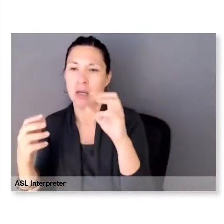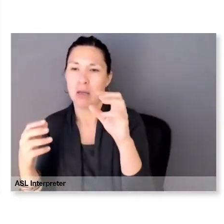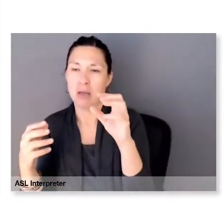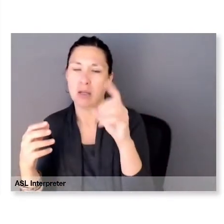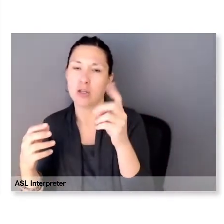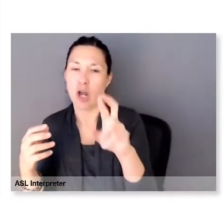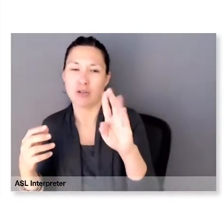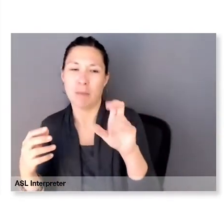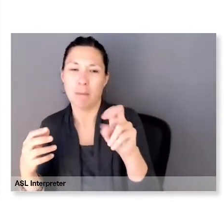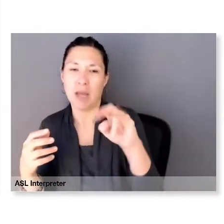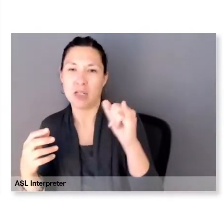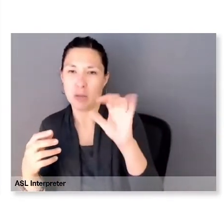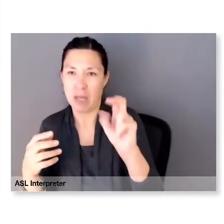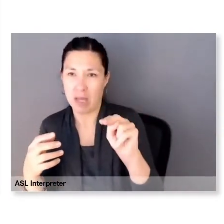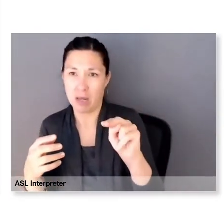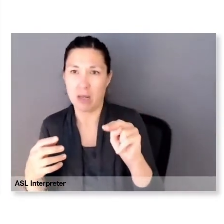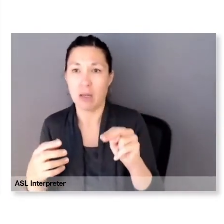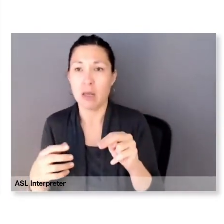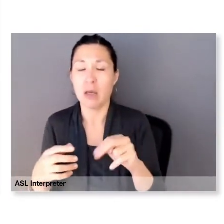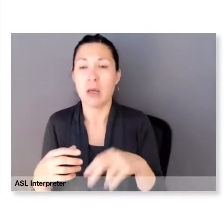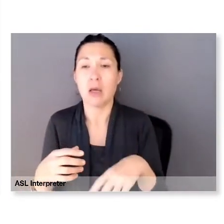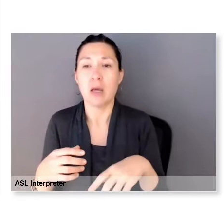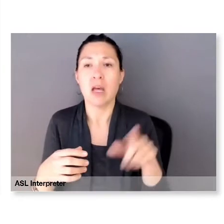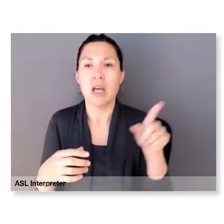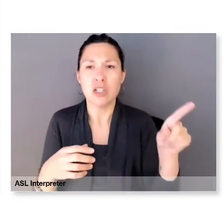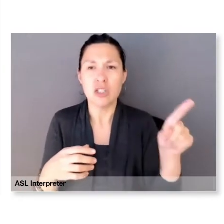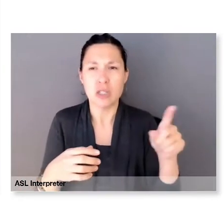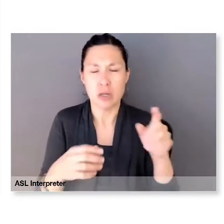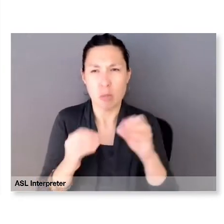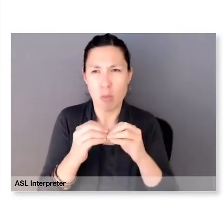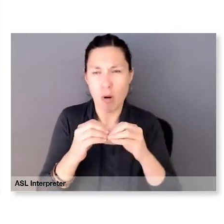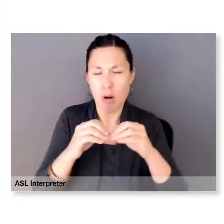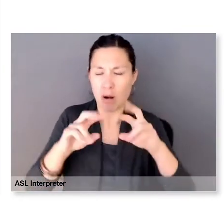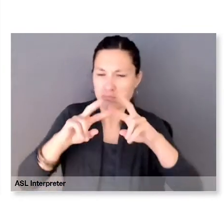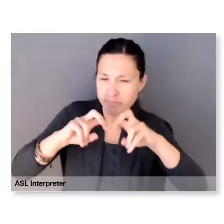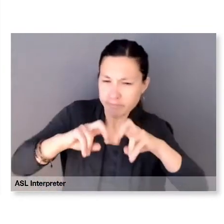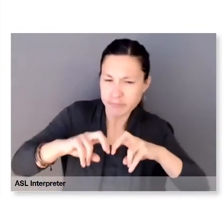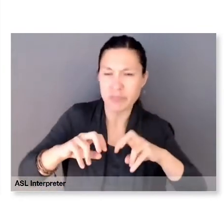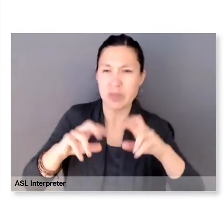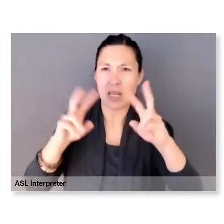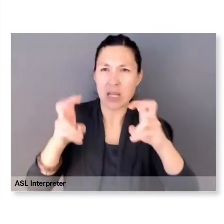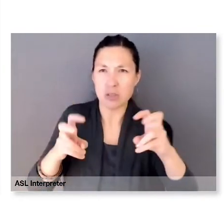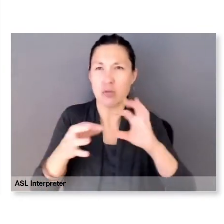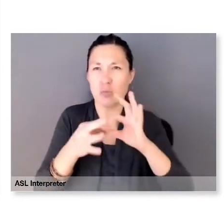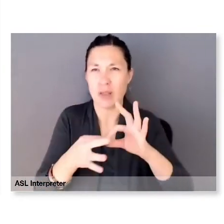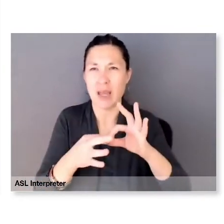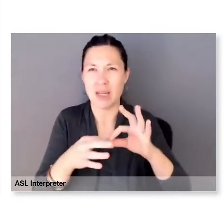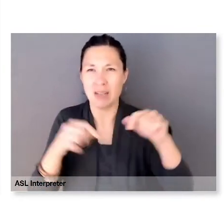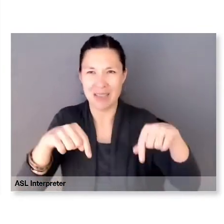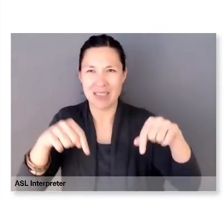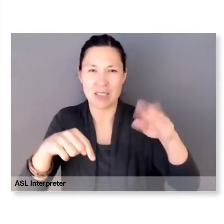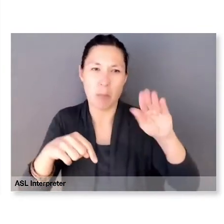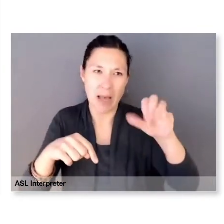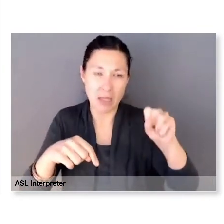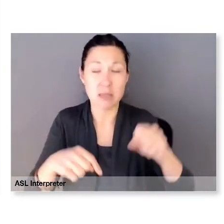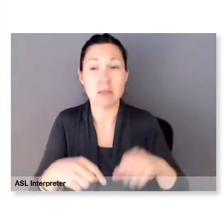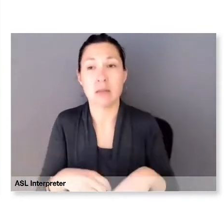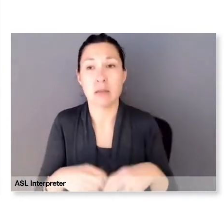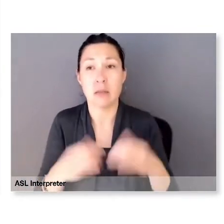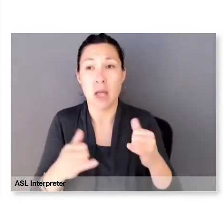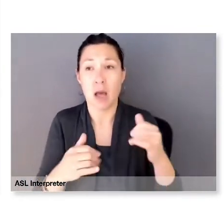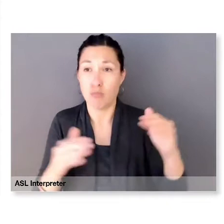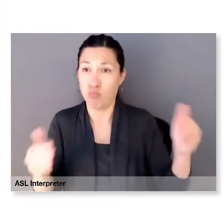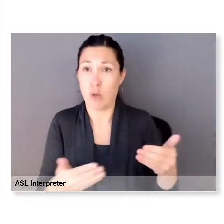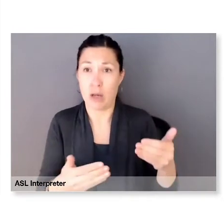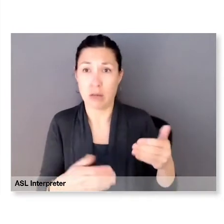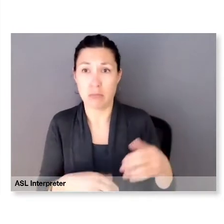same time, bringing that kind of critical lens around issues of fairness as well. So now let's welcome